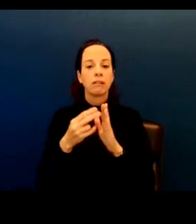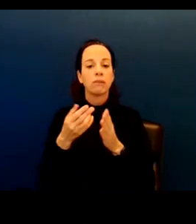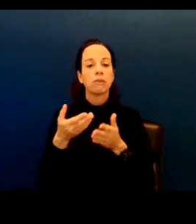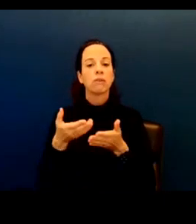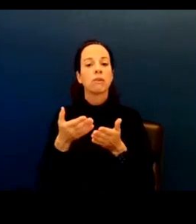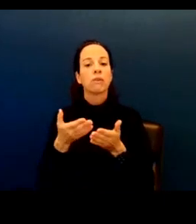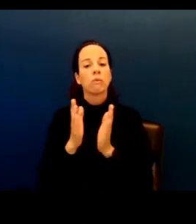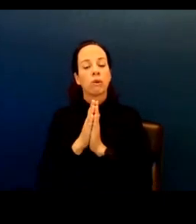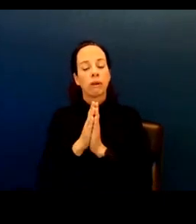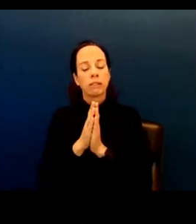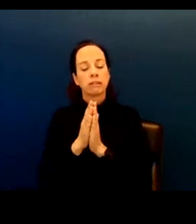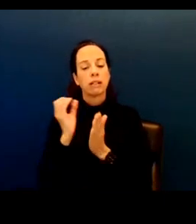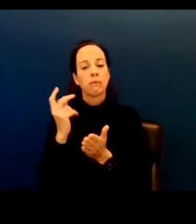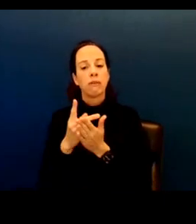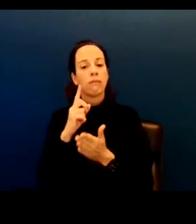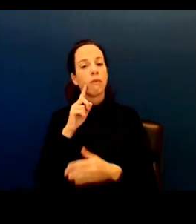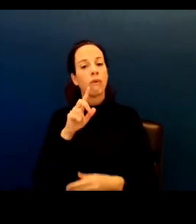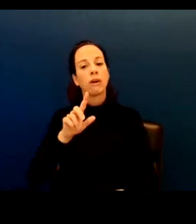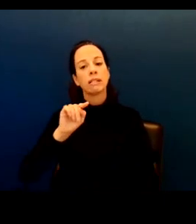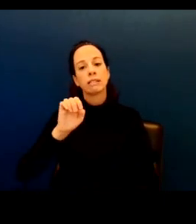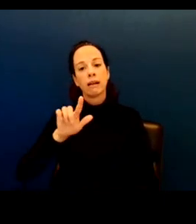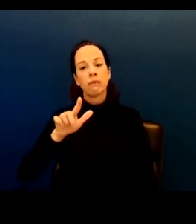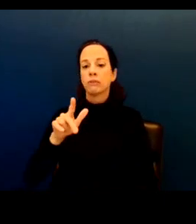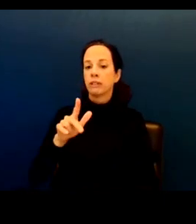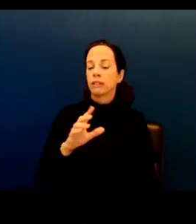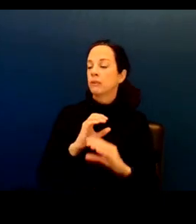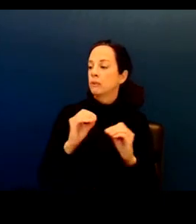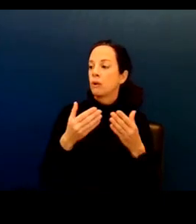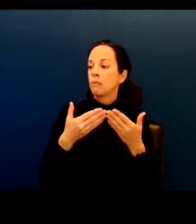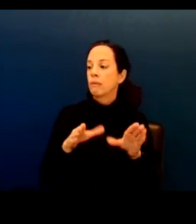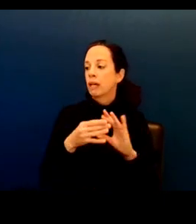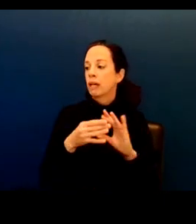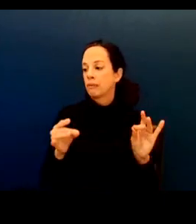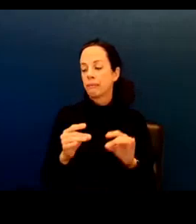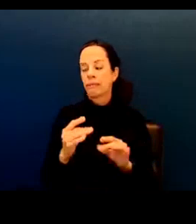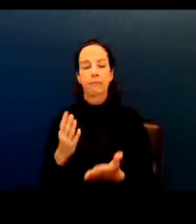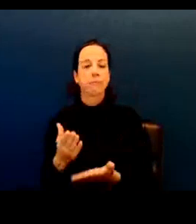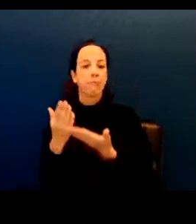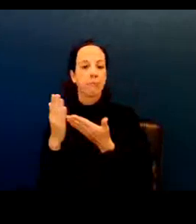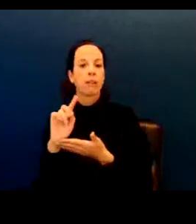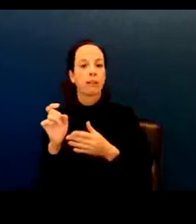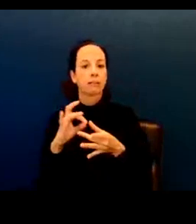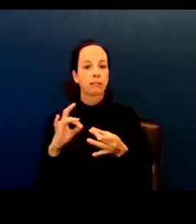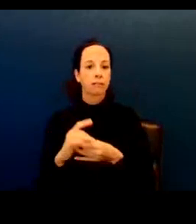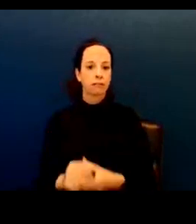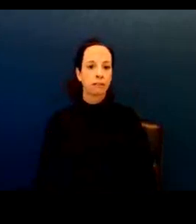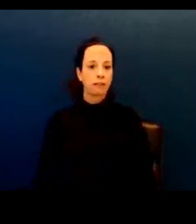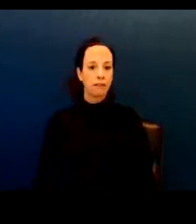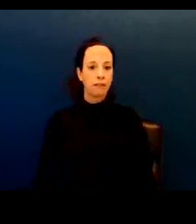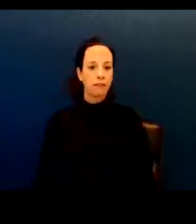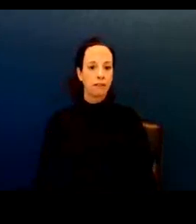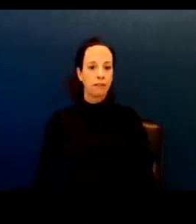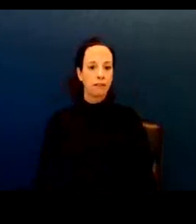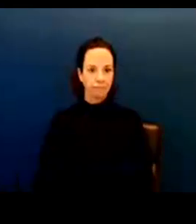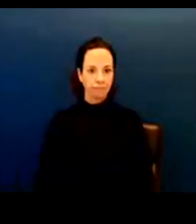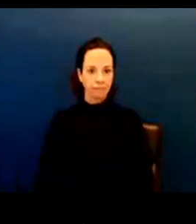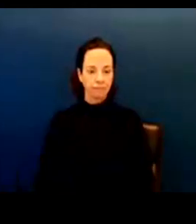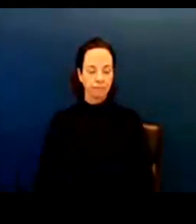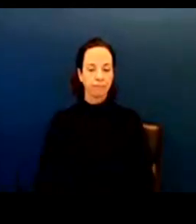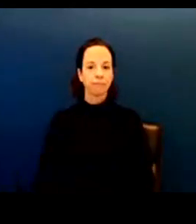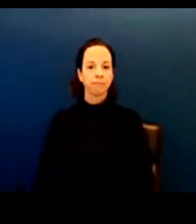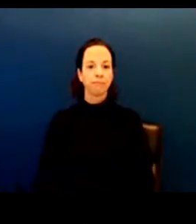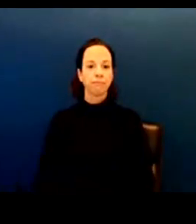you. Any public comment? There is no public comment. Thank you. All right, motion, questions, or comment from the dais? A motion to